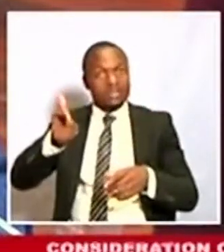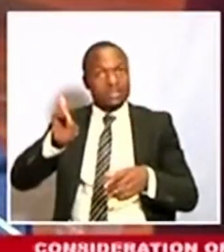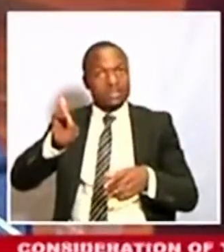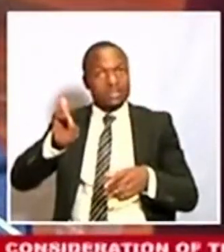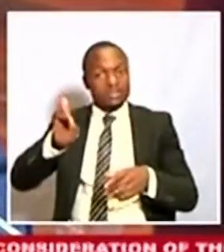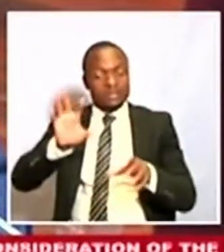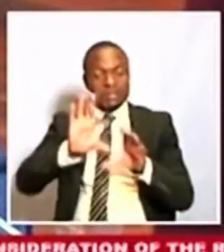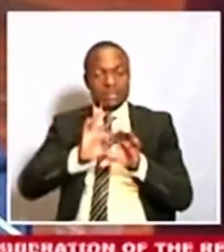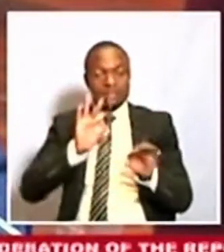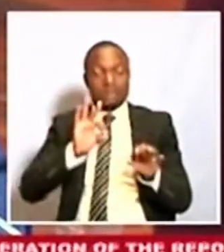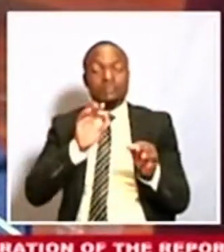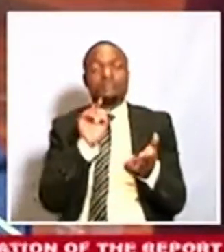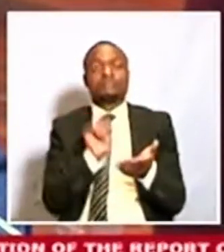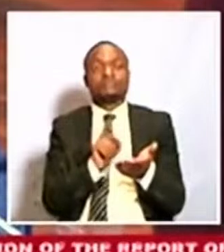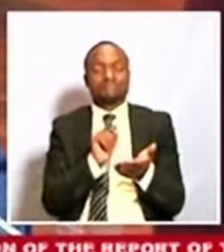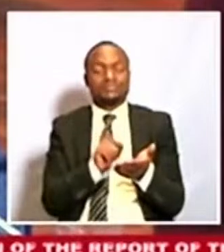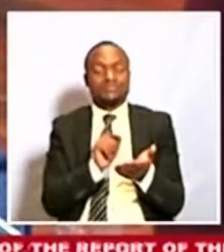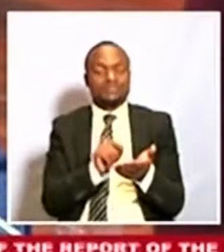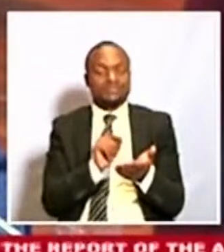discovered these